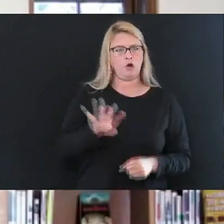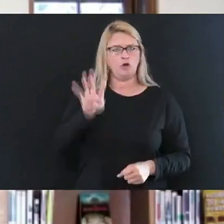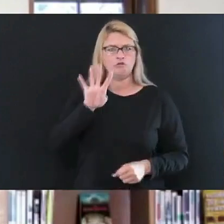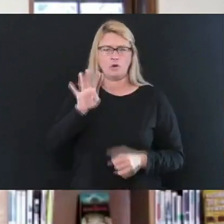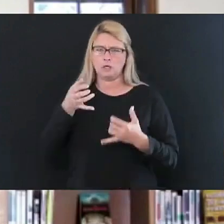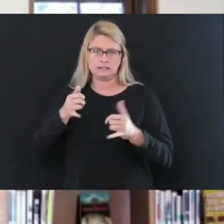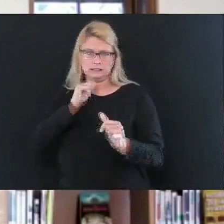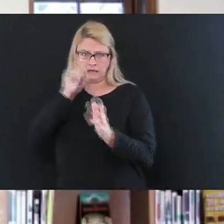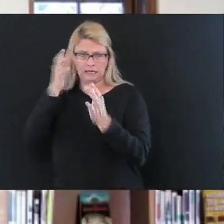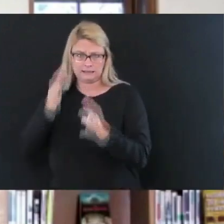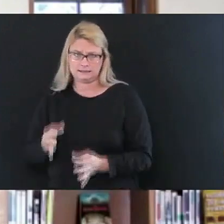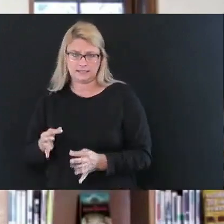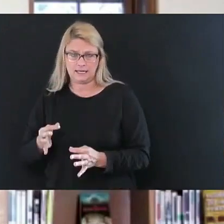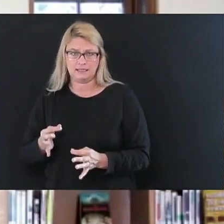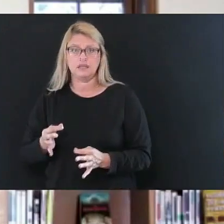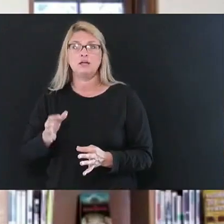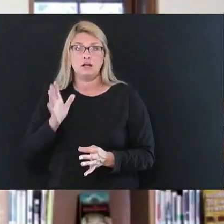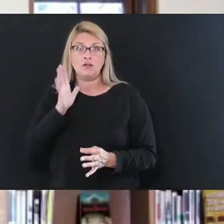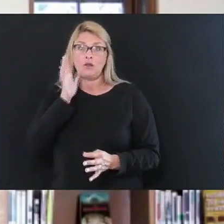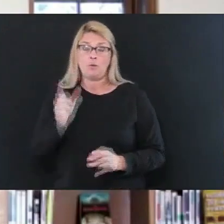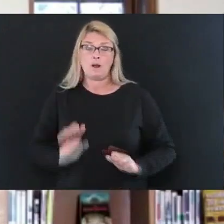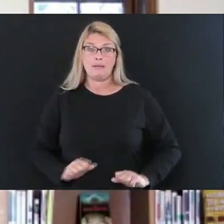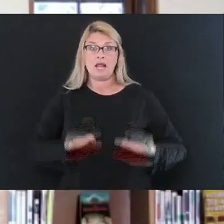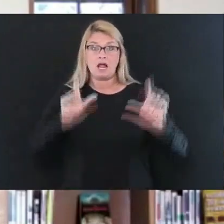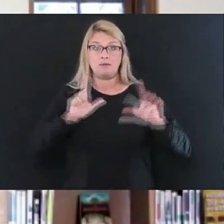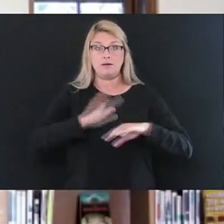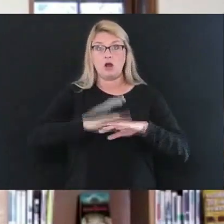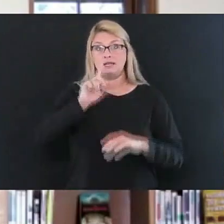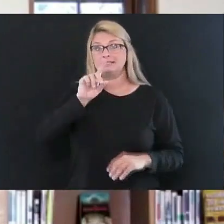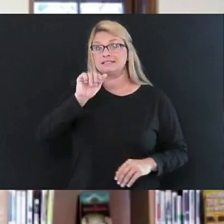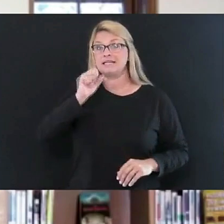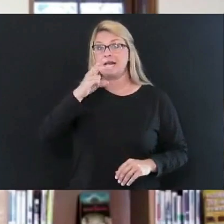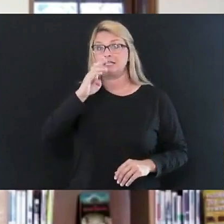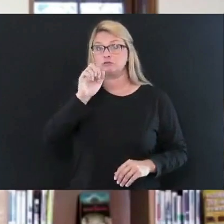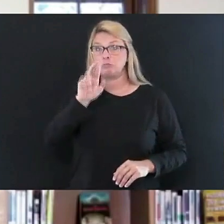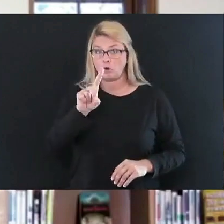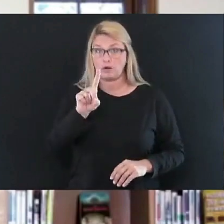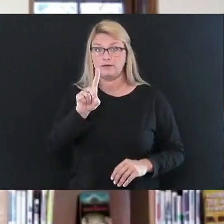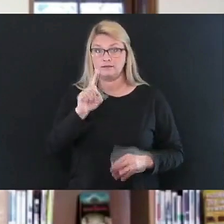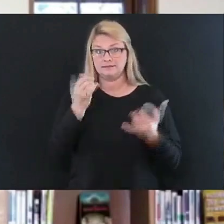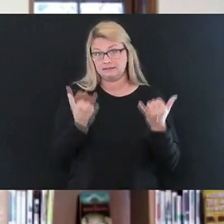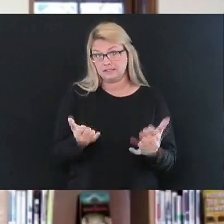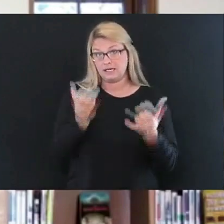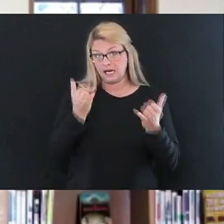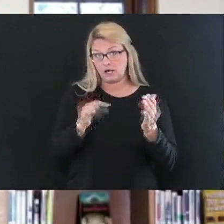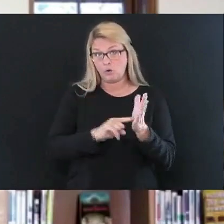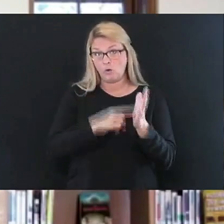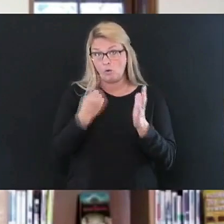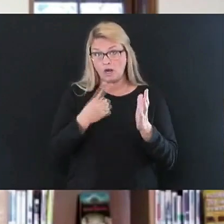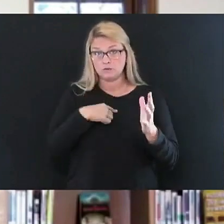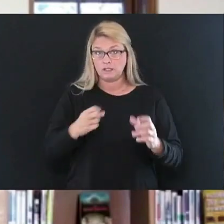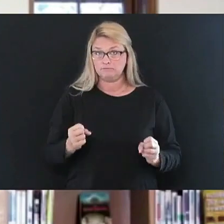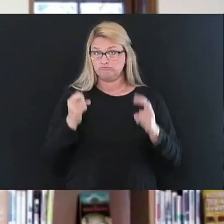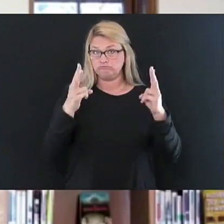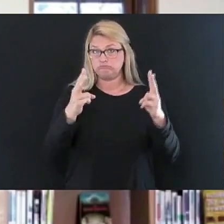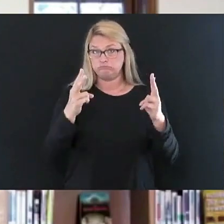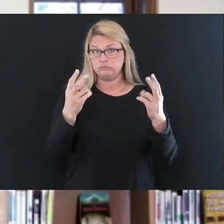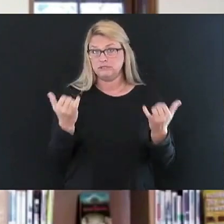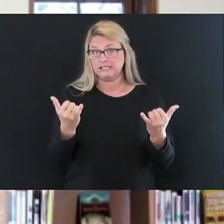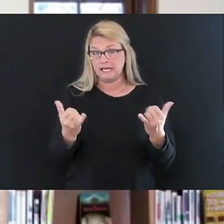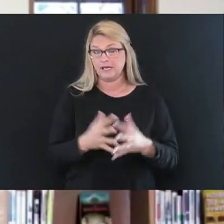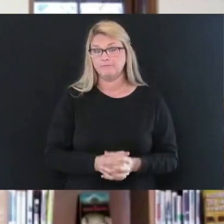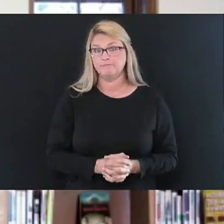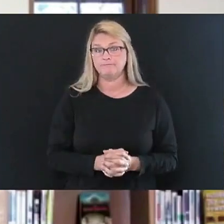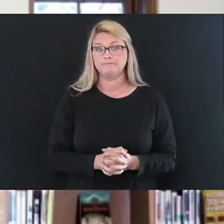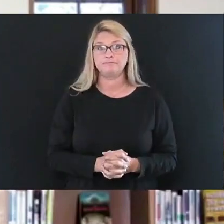will be updated on our dashboard today once that is put up on the website today. As a checks